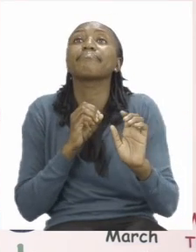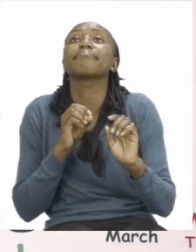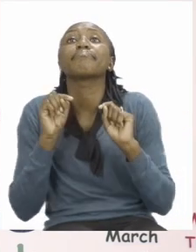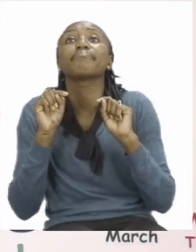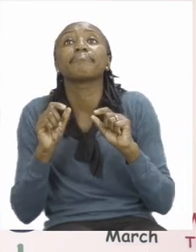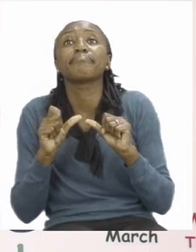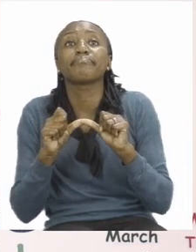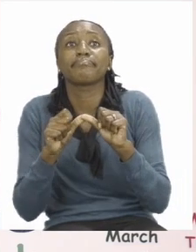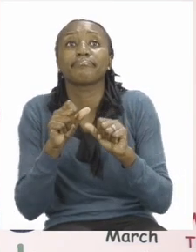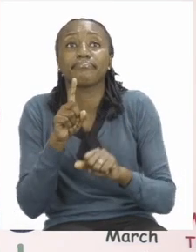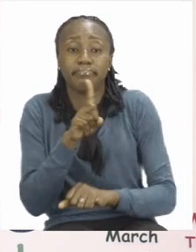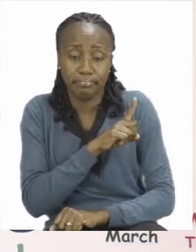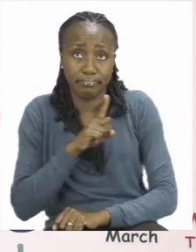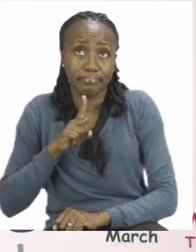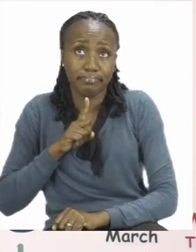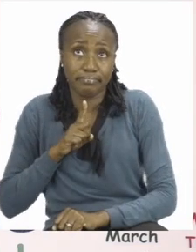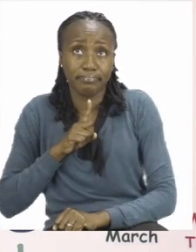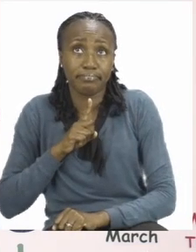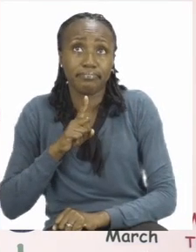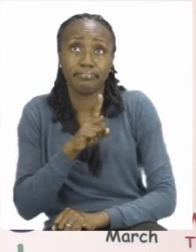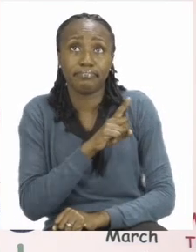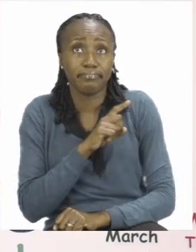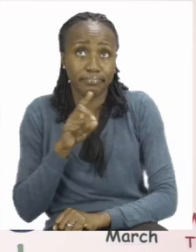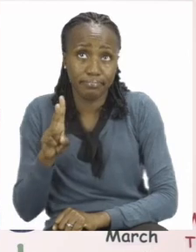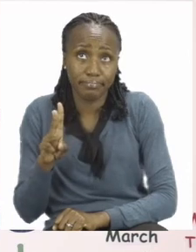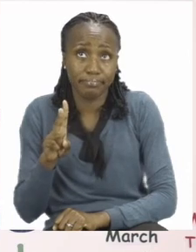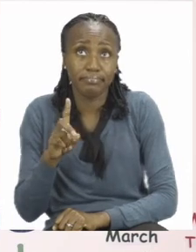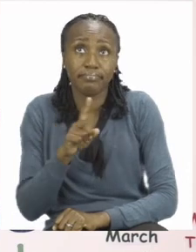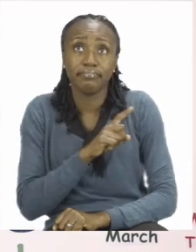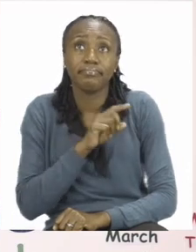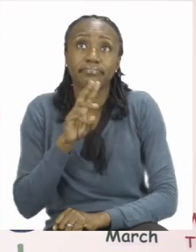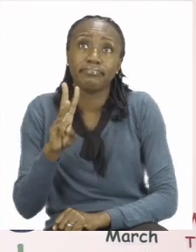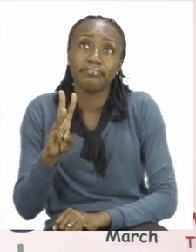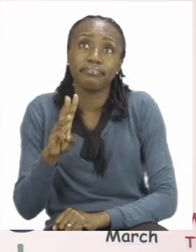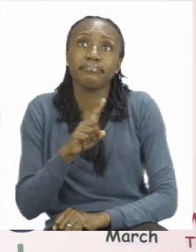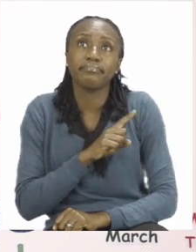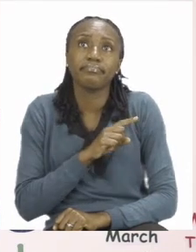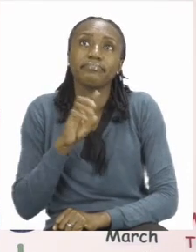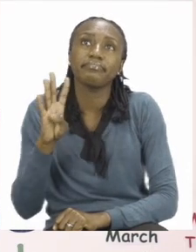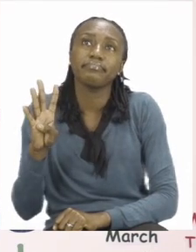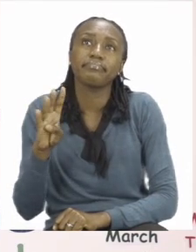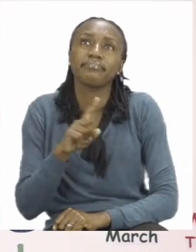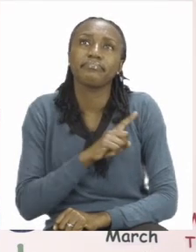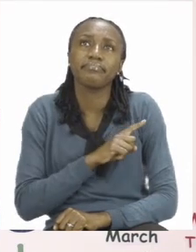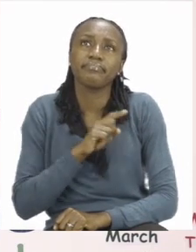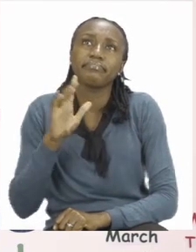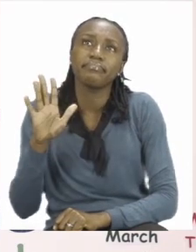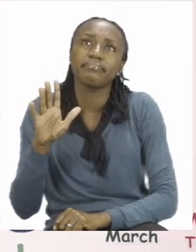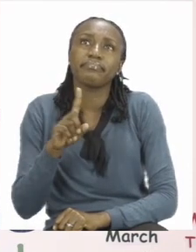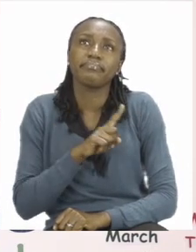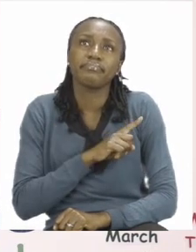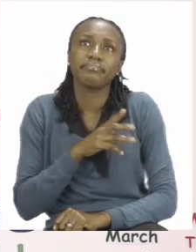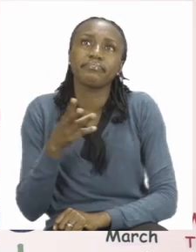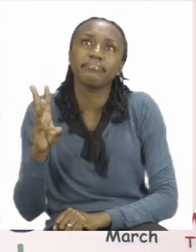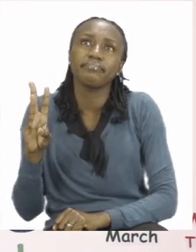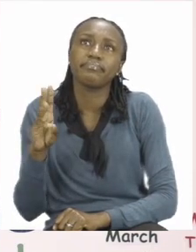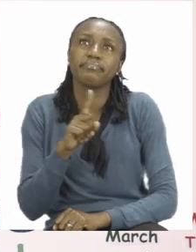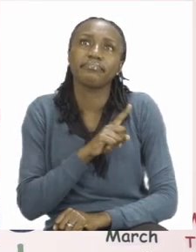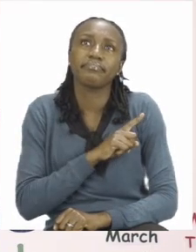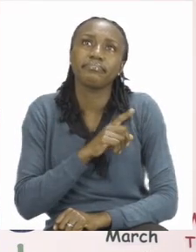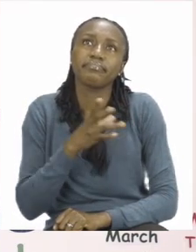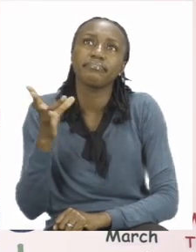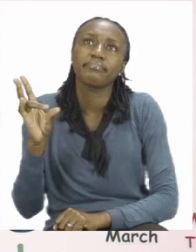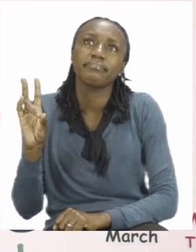by saying 11, 12, 13, 14, 15,